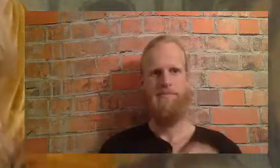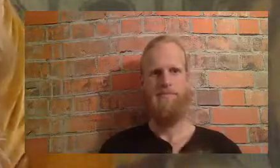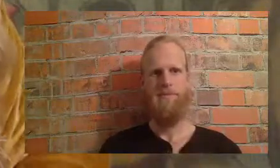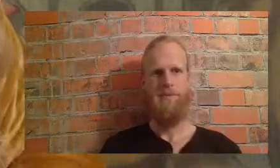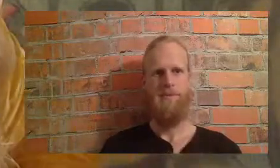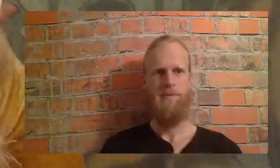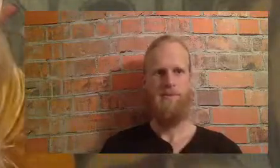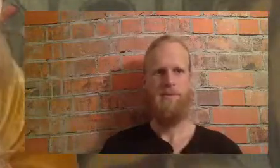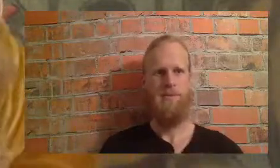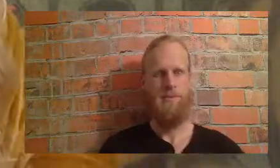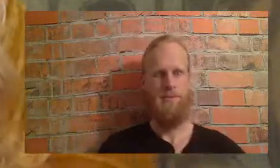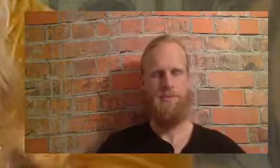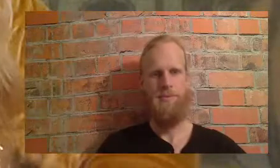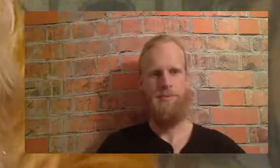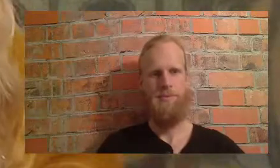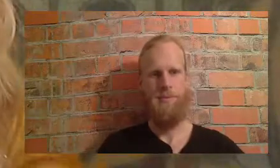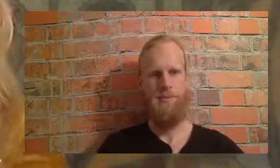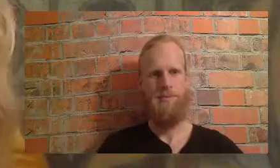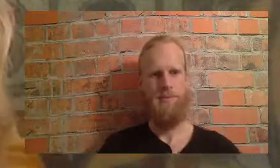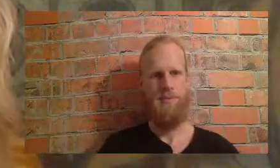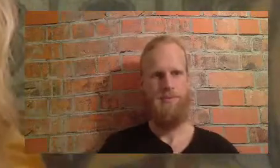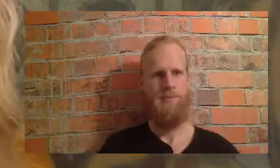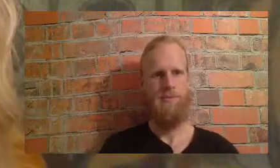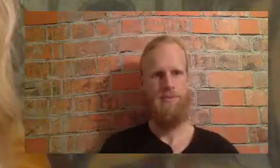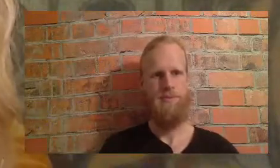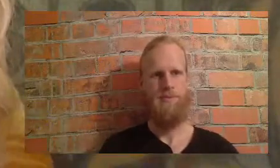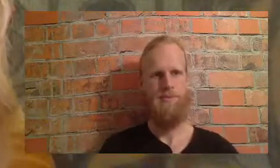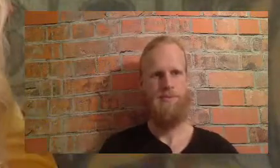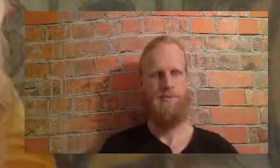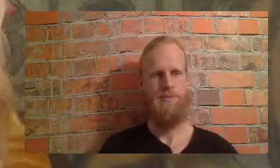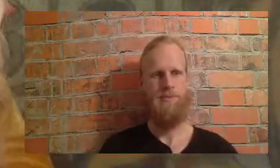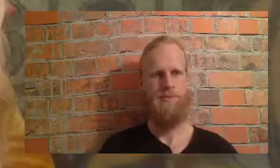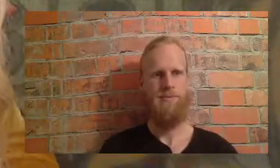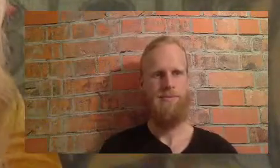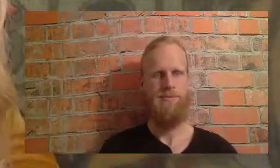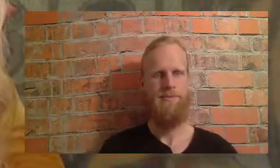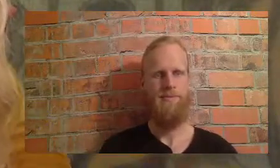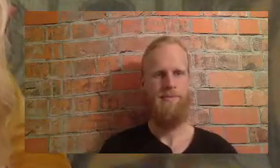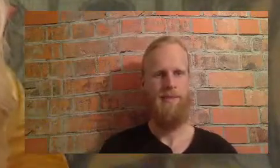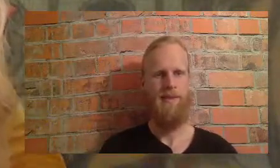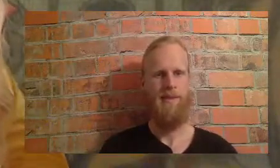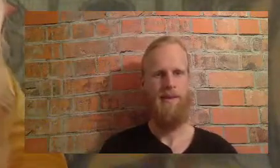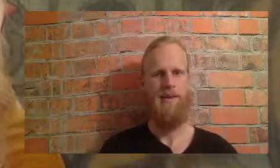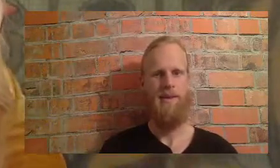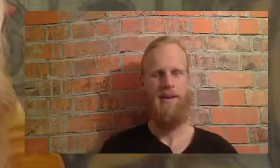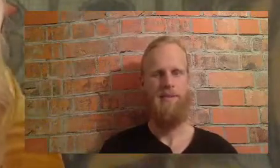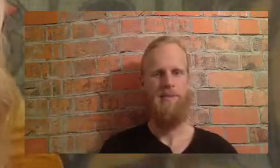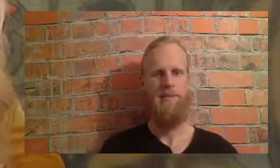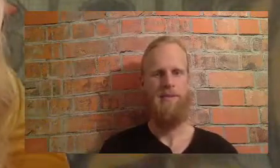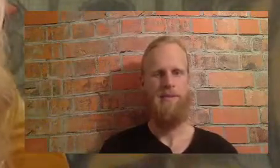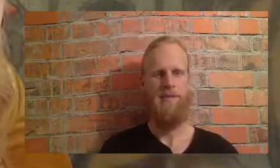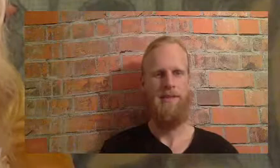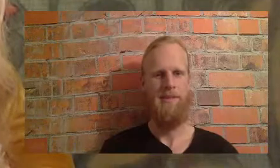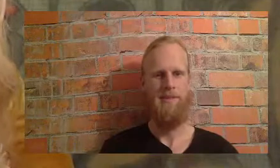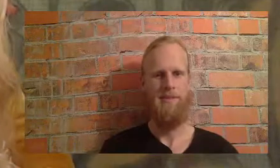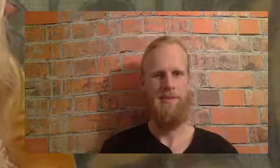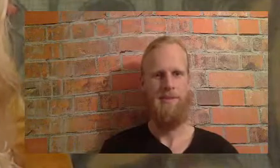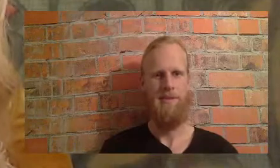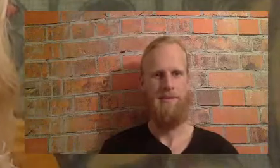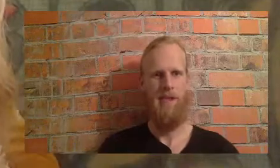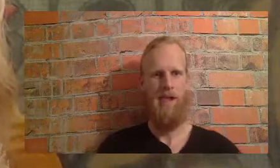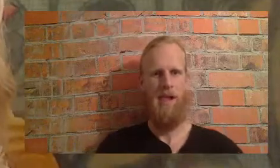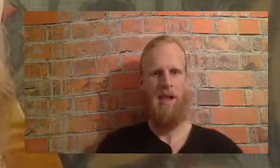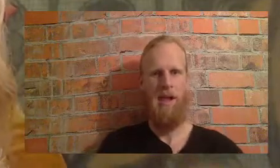Tapping down to the front of the rib cage. I'm open to loving and accepting myself.